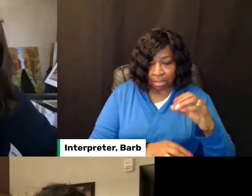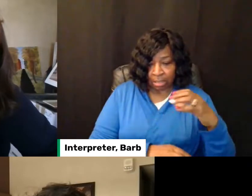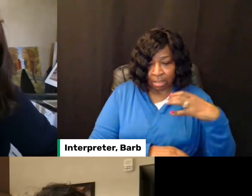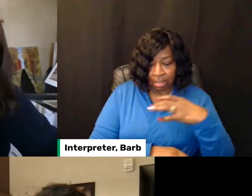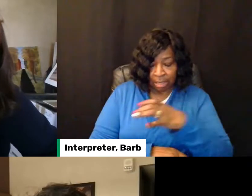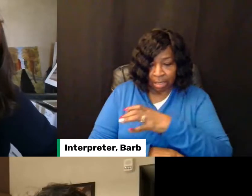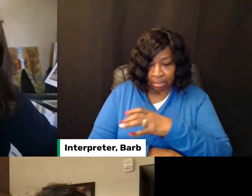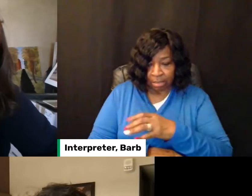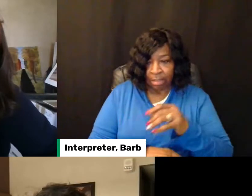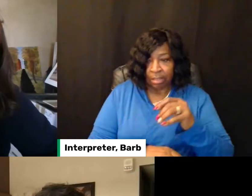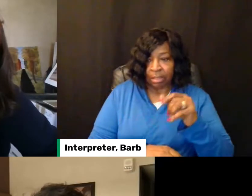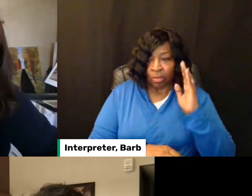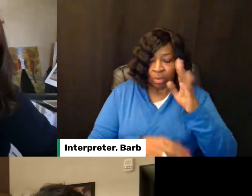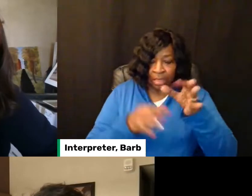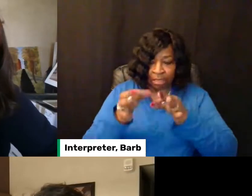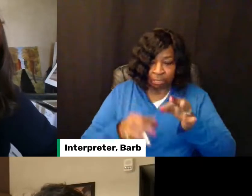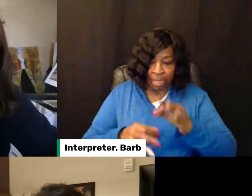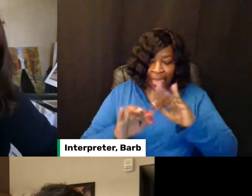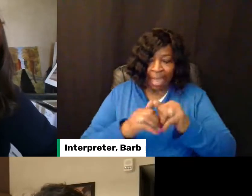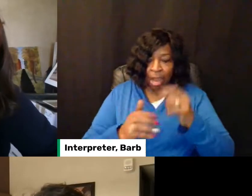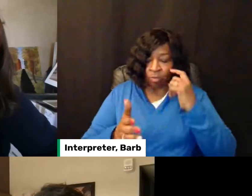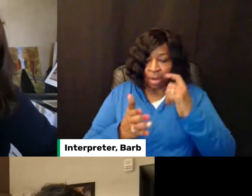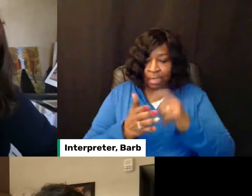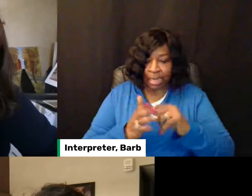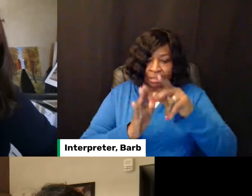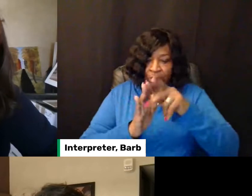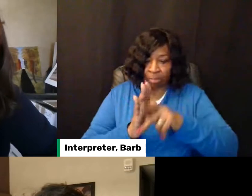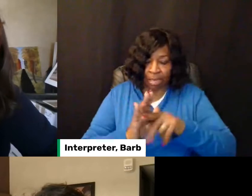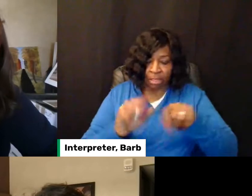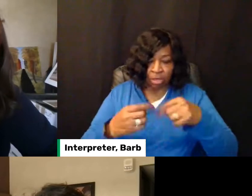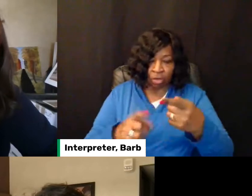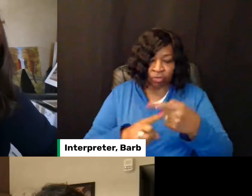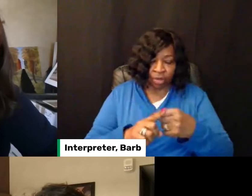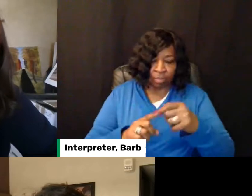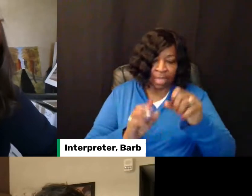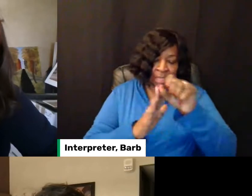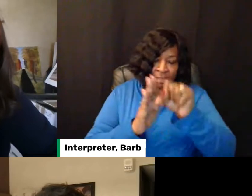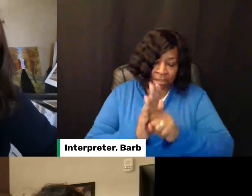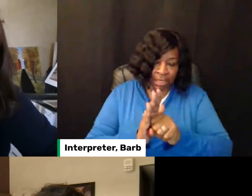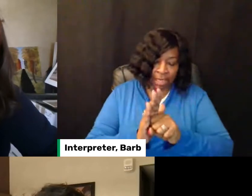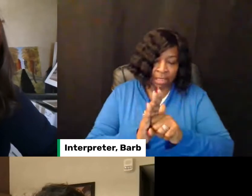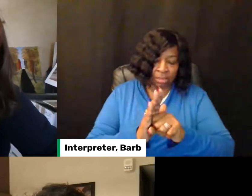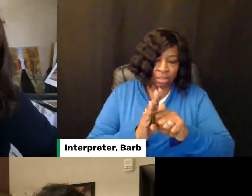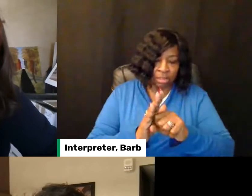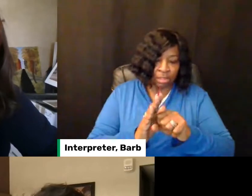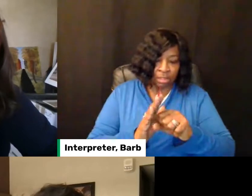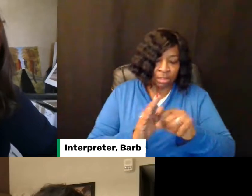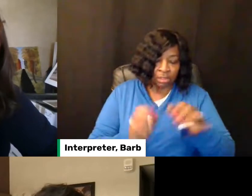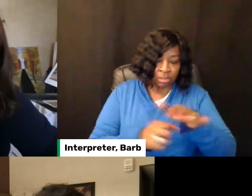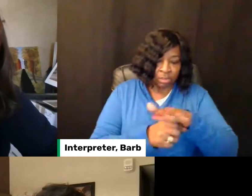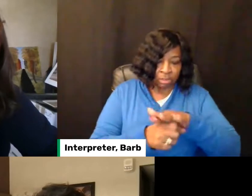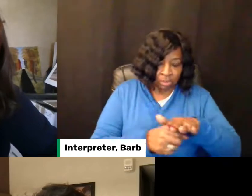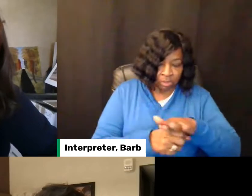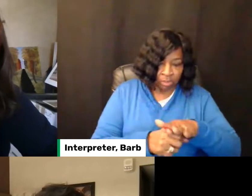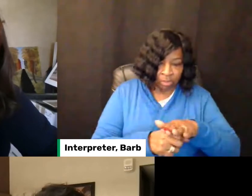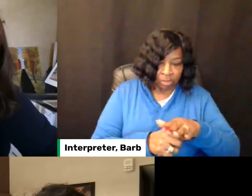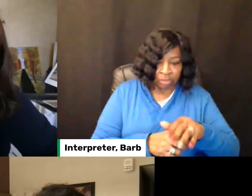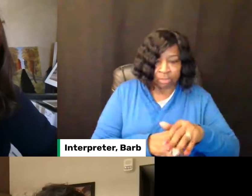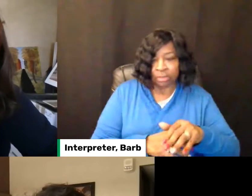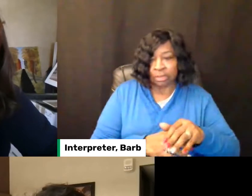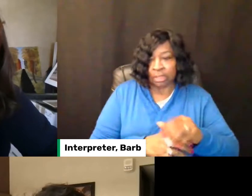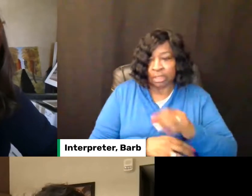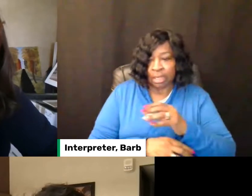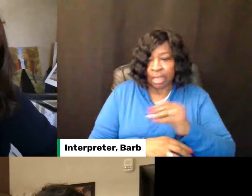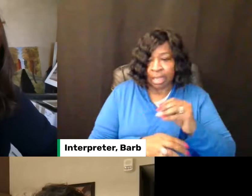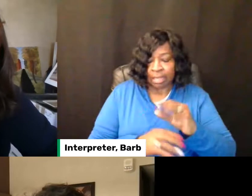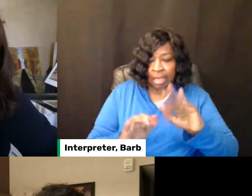how recognizing that policy flows from local to state, the federal reps, and in the Congress, how we can